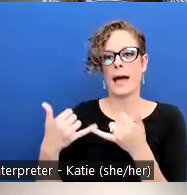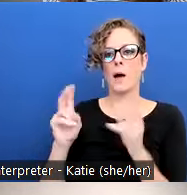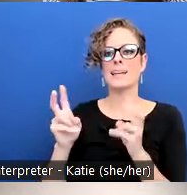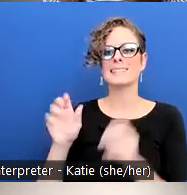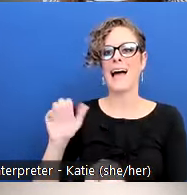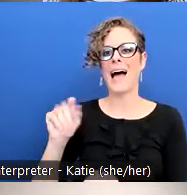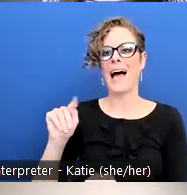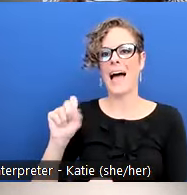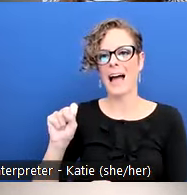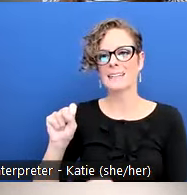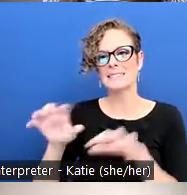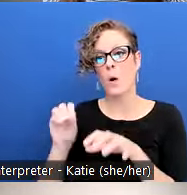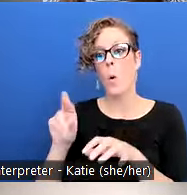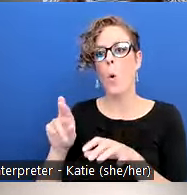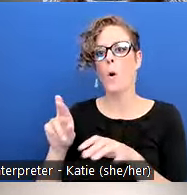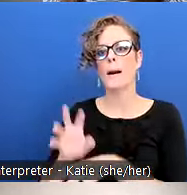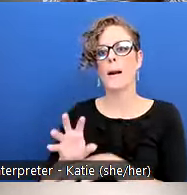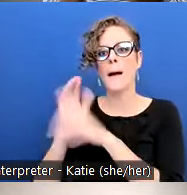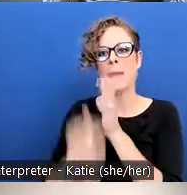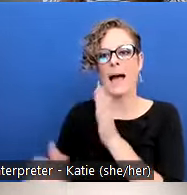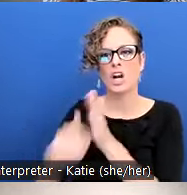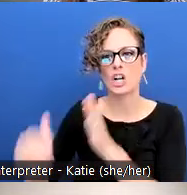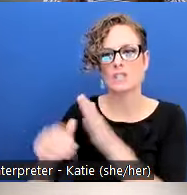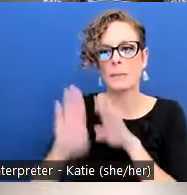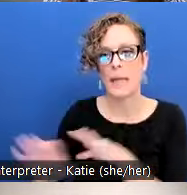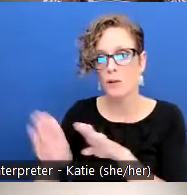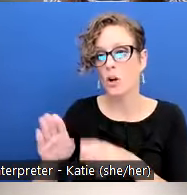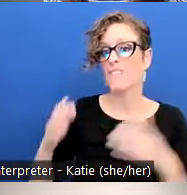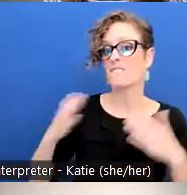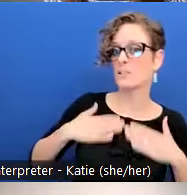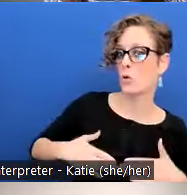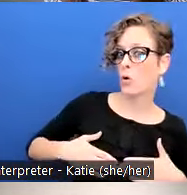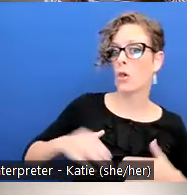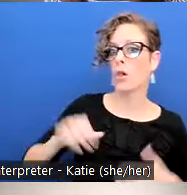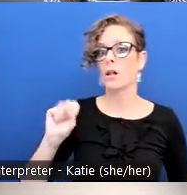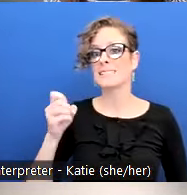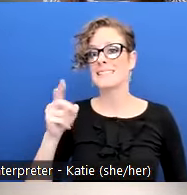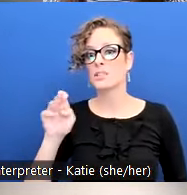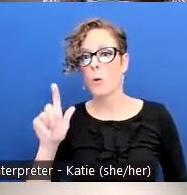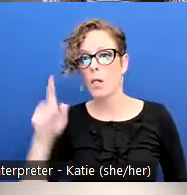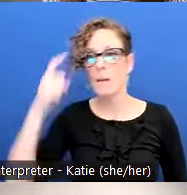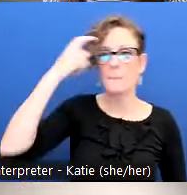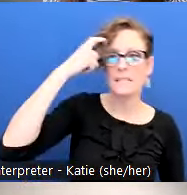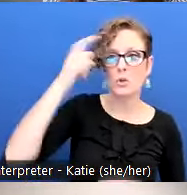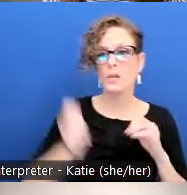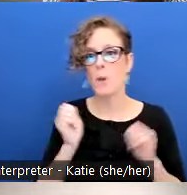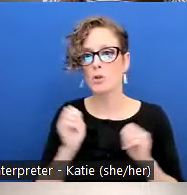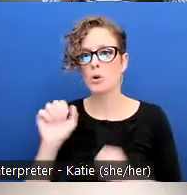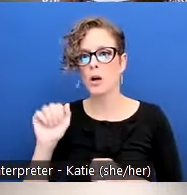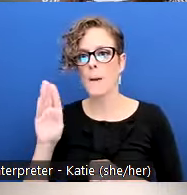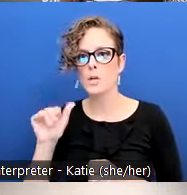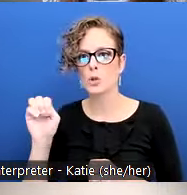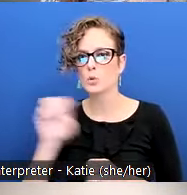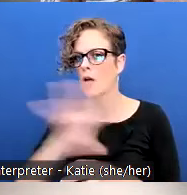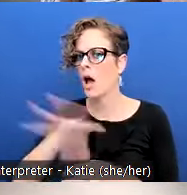of behavior. It mentions physical, sexual, mental, or emotional abuse to control another individual,